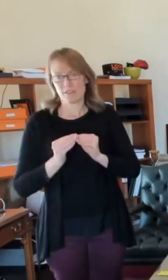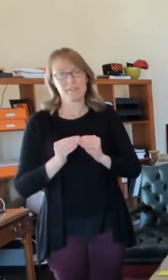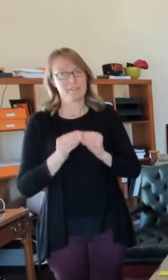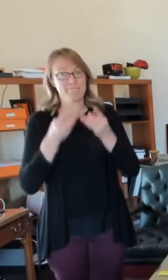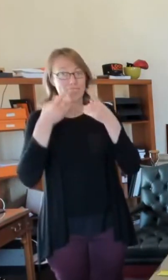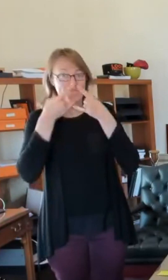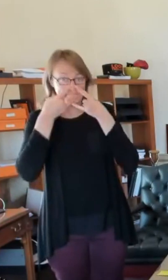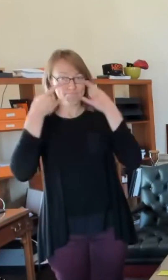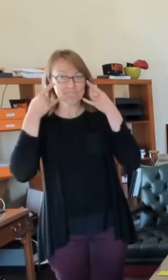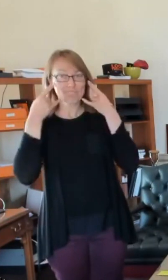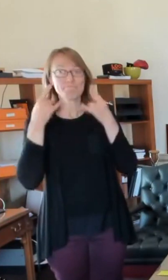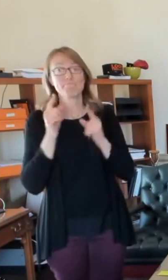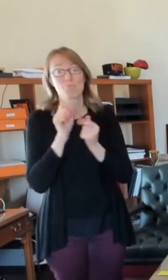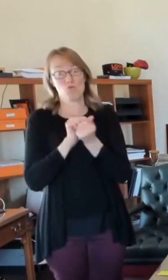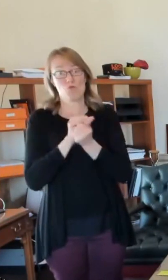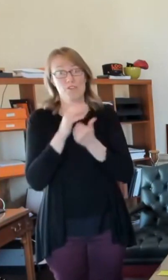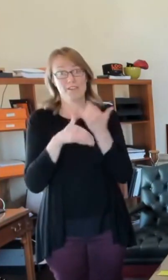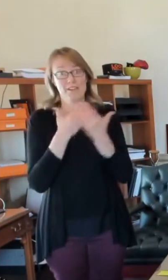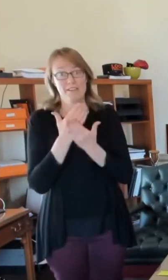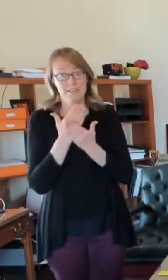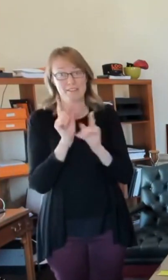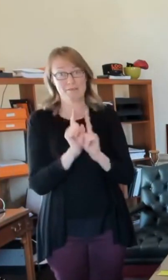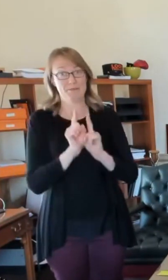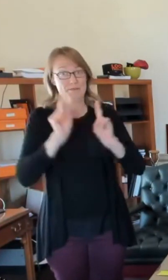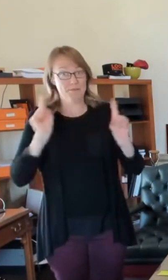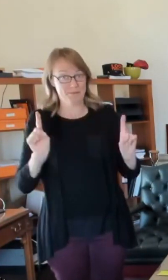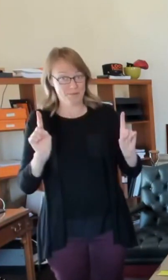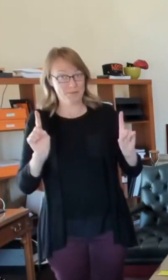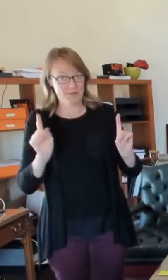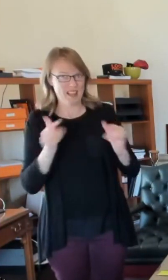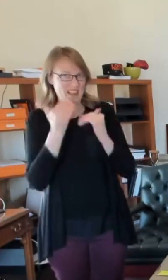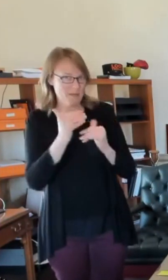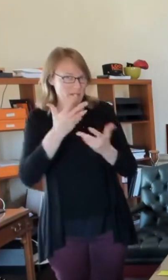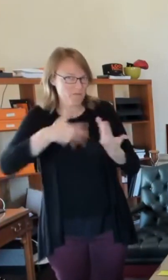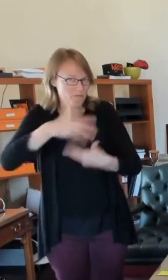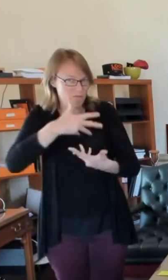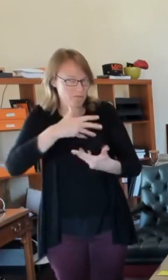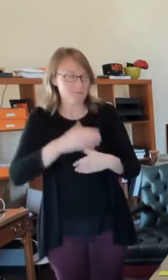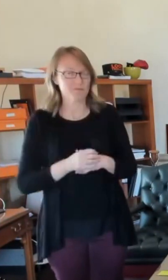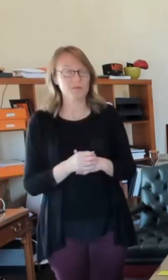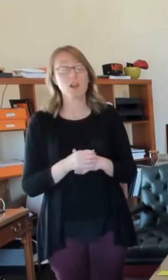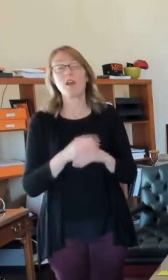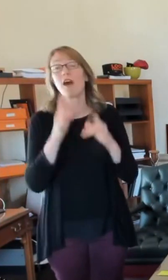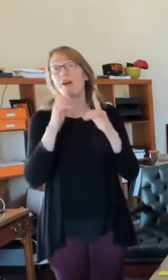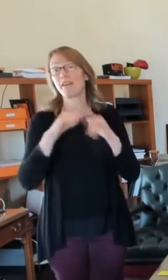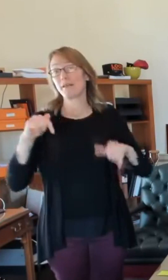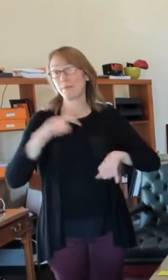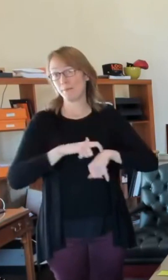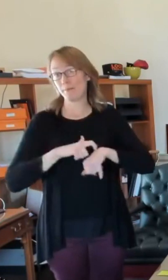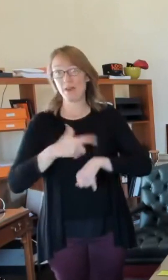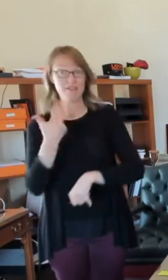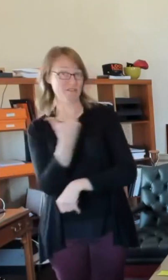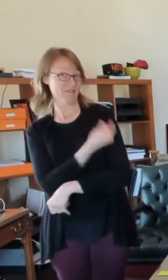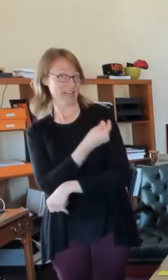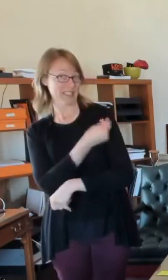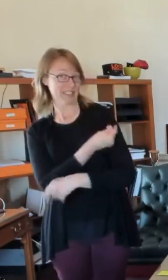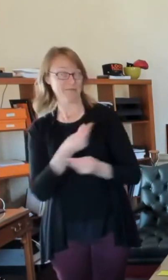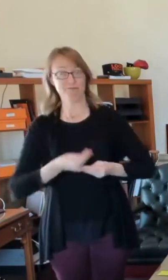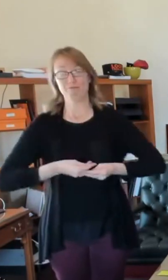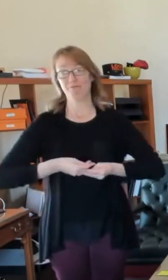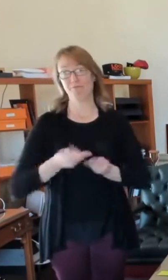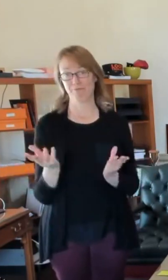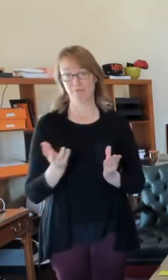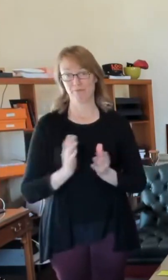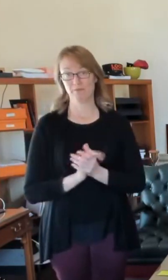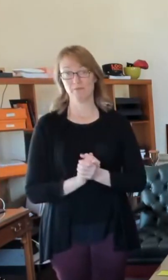social distancing, hand washing, and also the rollout of the vaccines. With